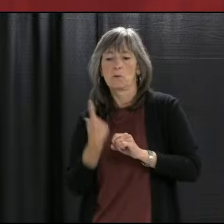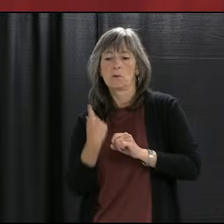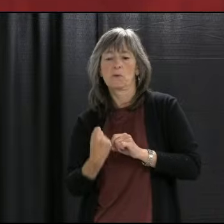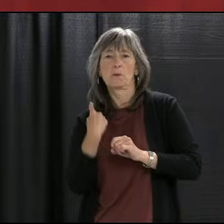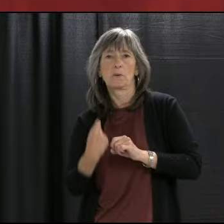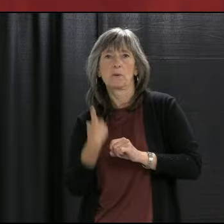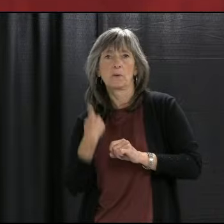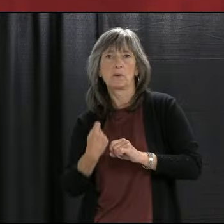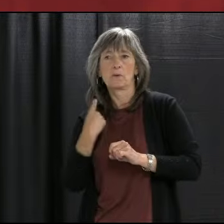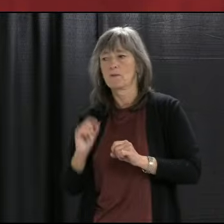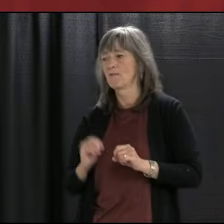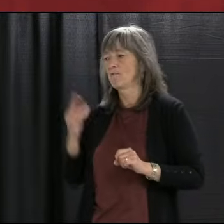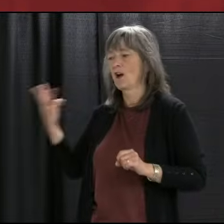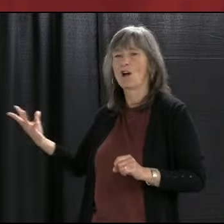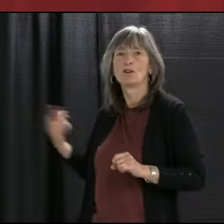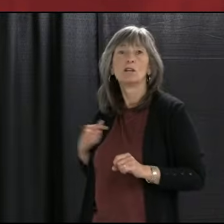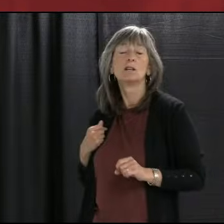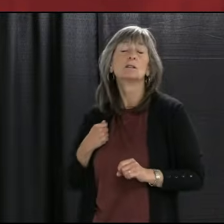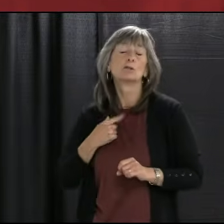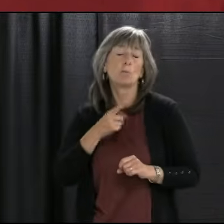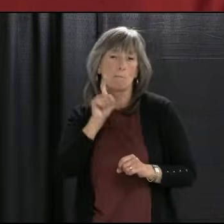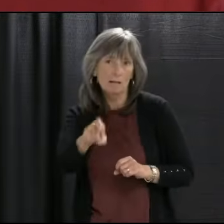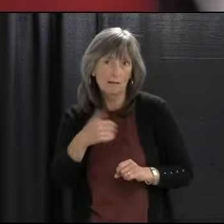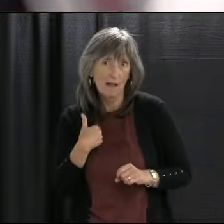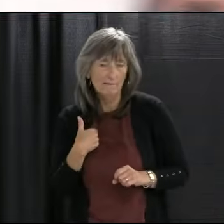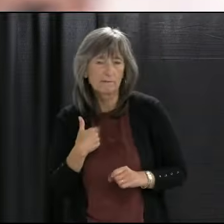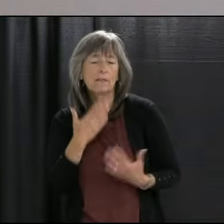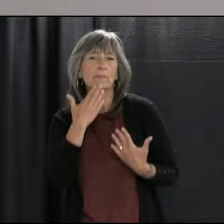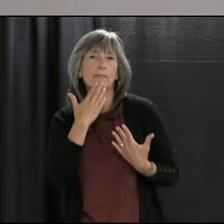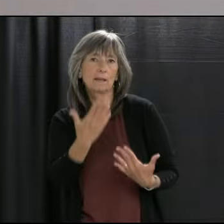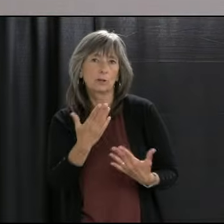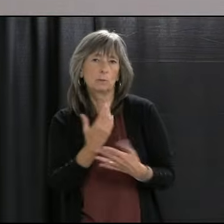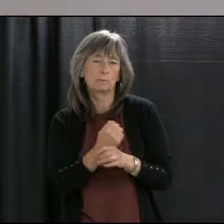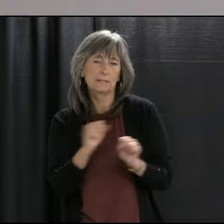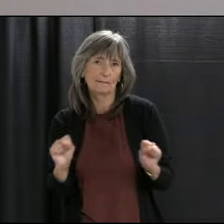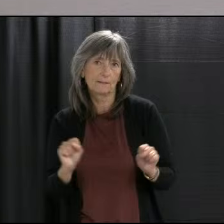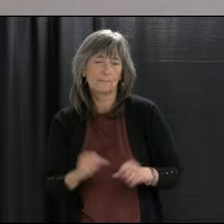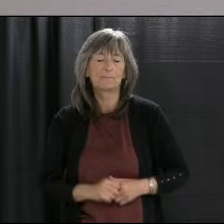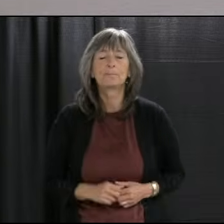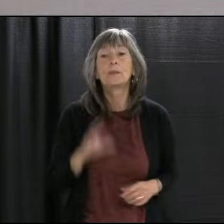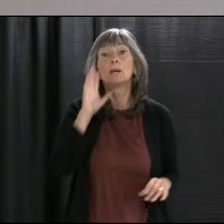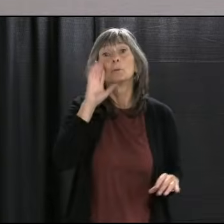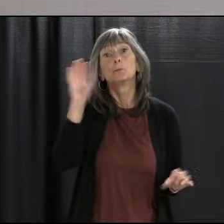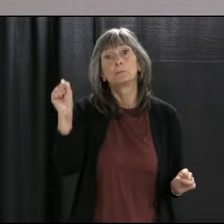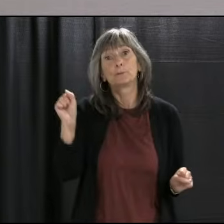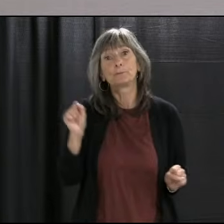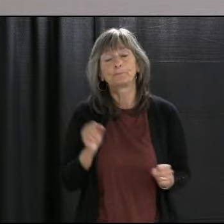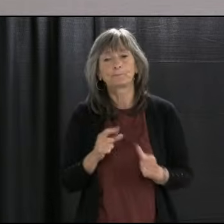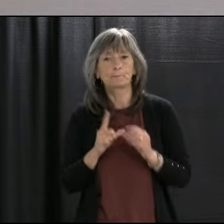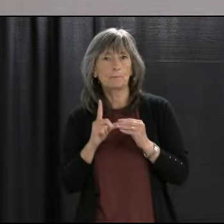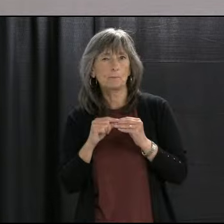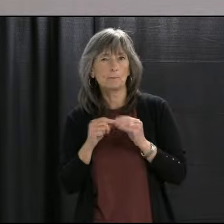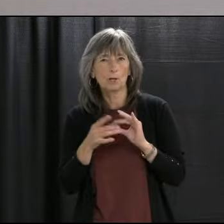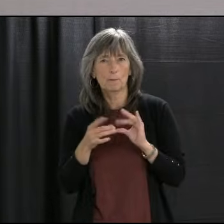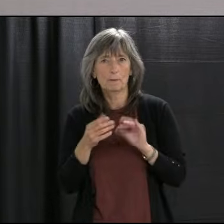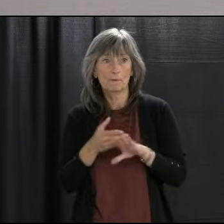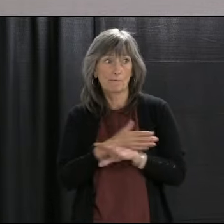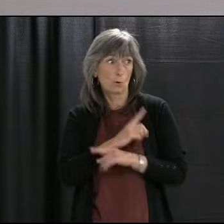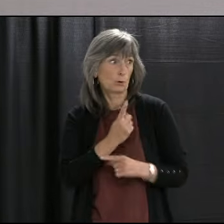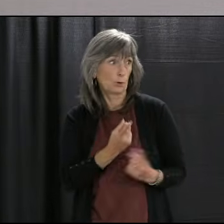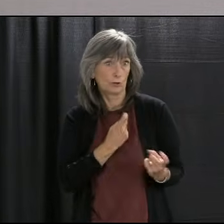escaping. Thank you, and be safe out there, everyone. Back to you, Premier. Thank you. And I'll just make one more comment before we open it up to